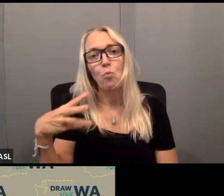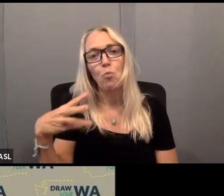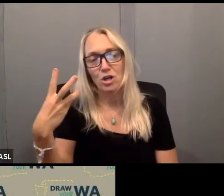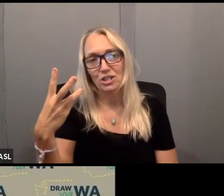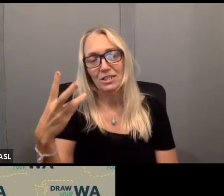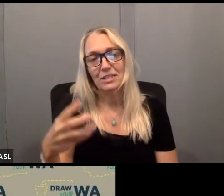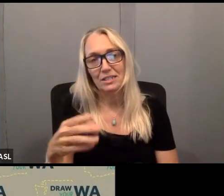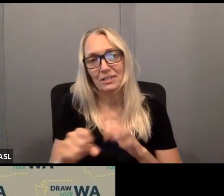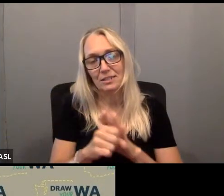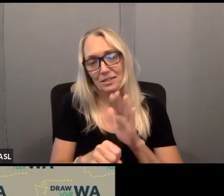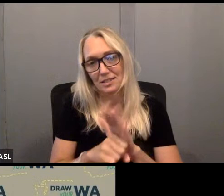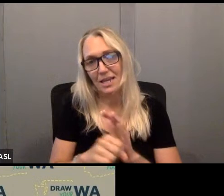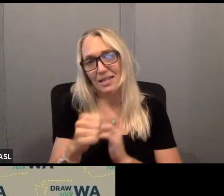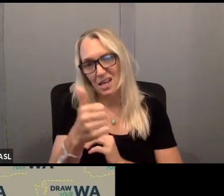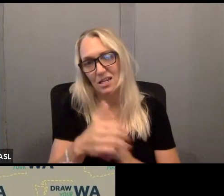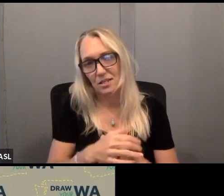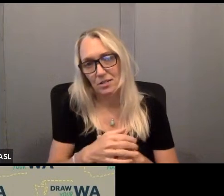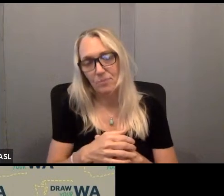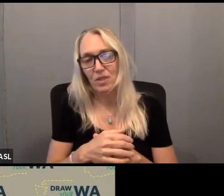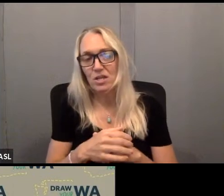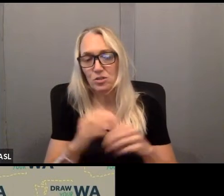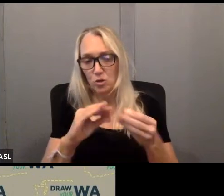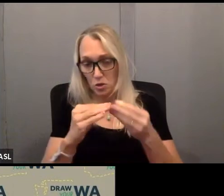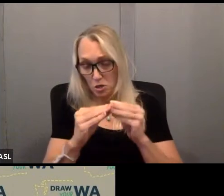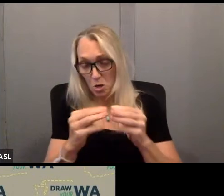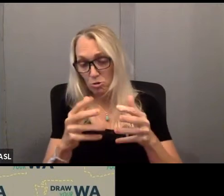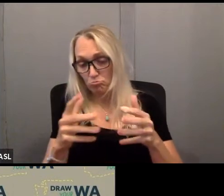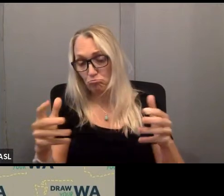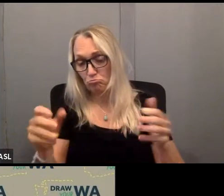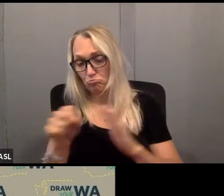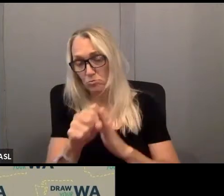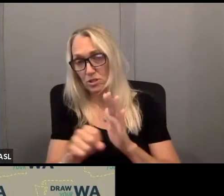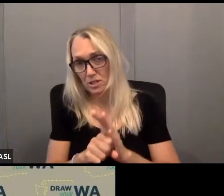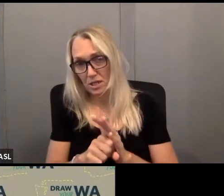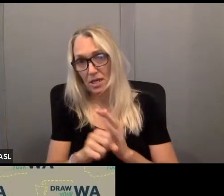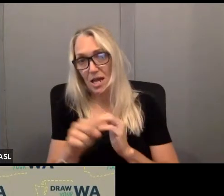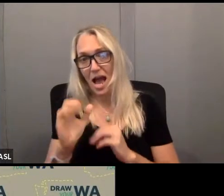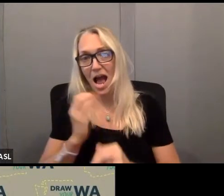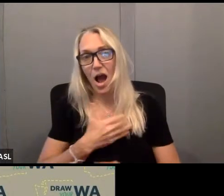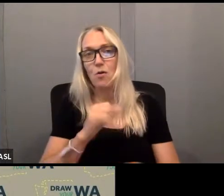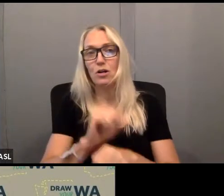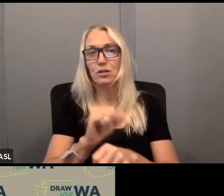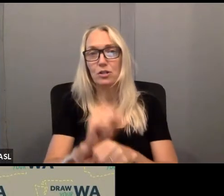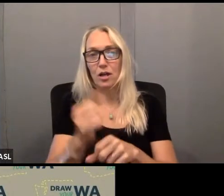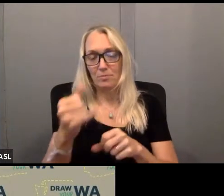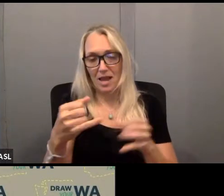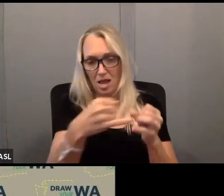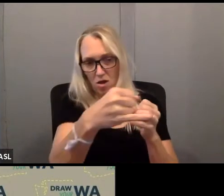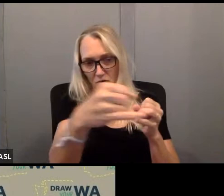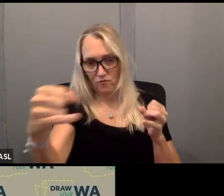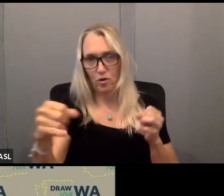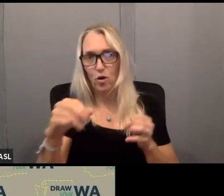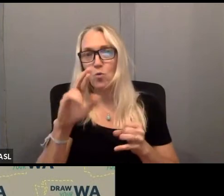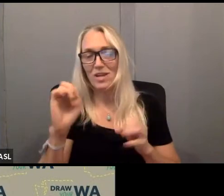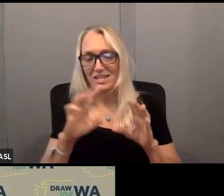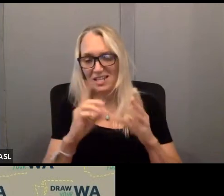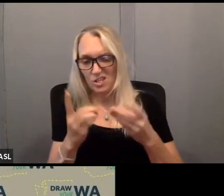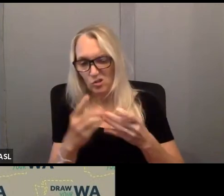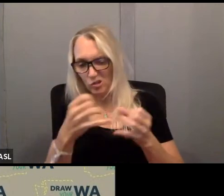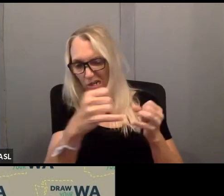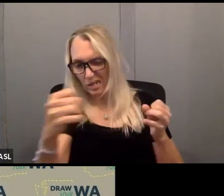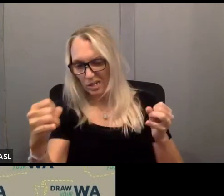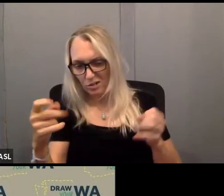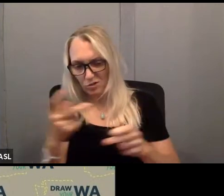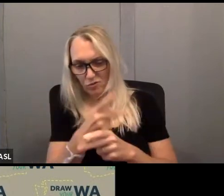Representatives. Based on population growth in the state, our job as the Redistricting Commission is to distribute